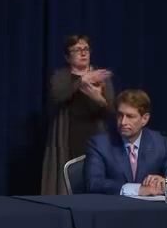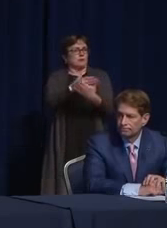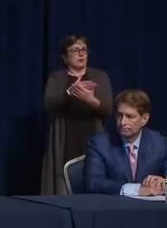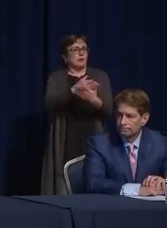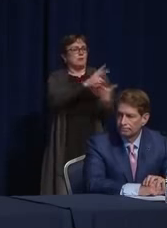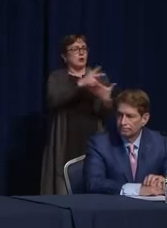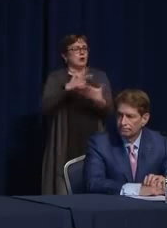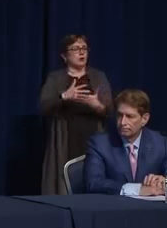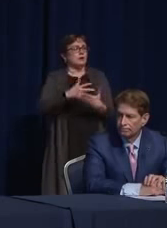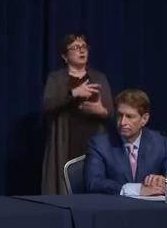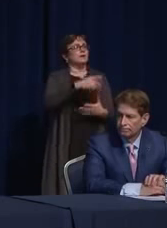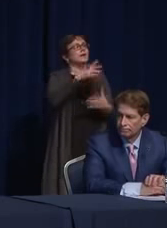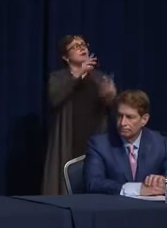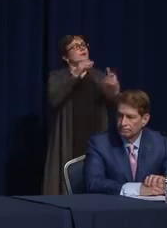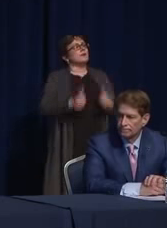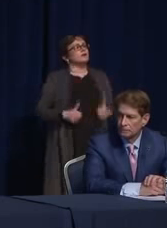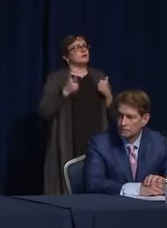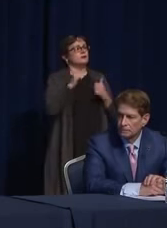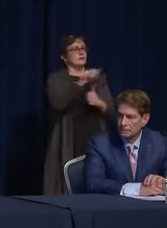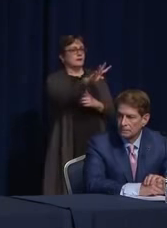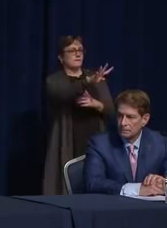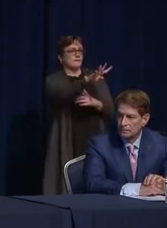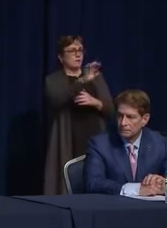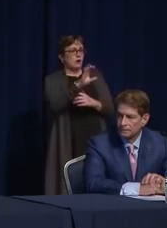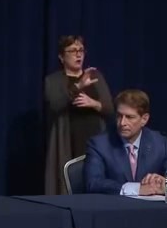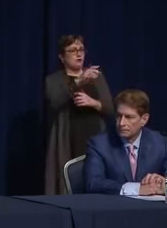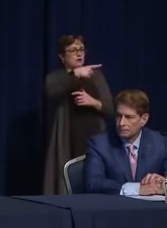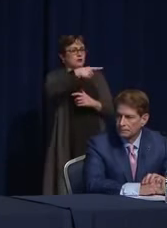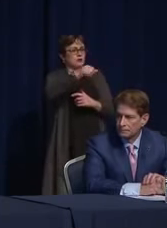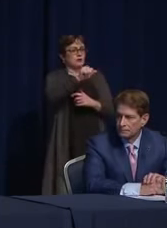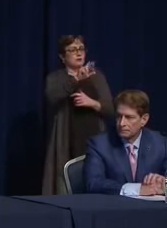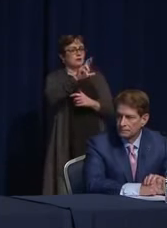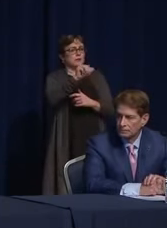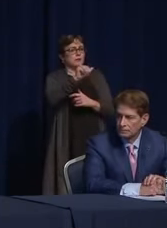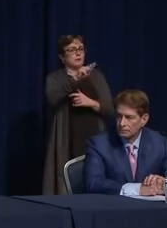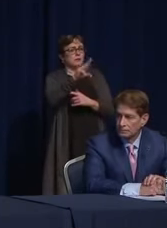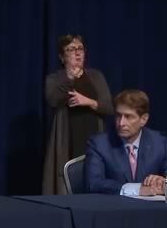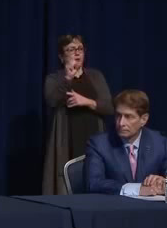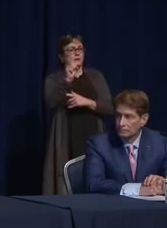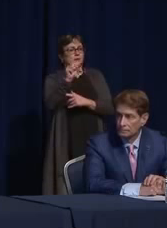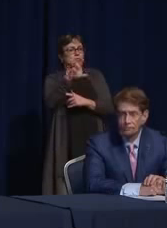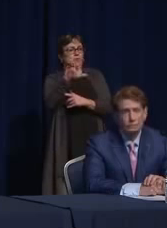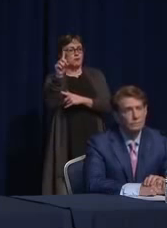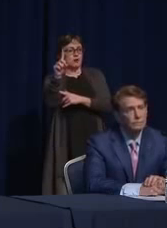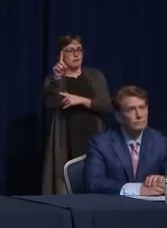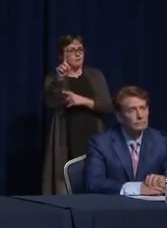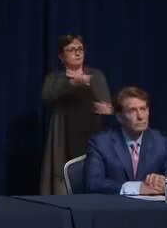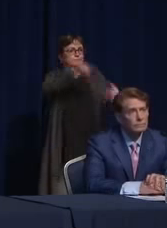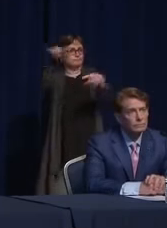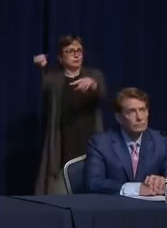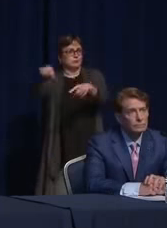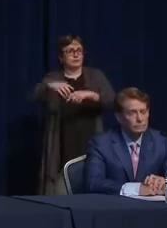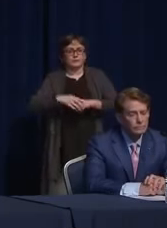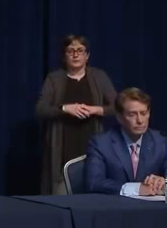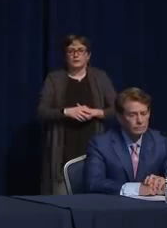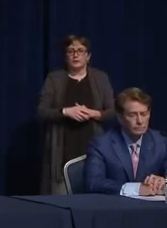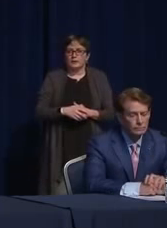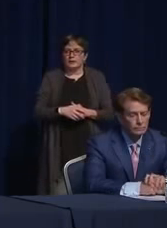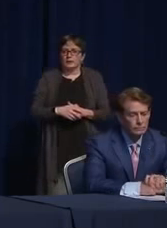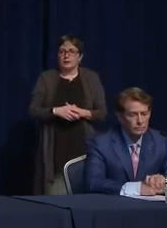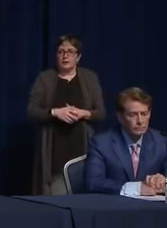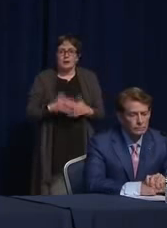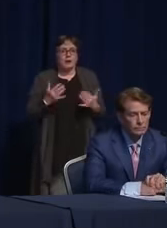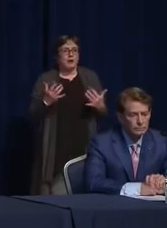400 Paramus Road. And tomorrow is day one. As I said, I don't want to marry myself to a day